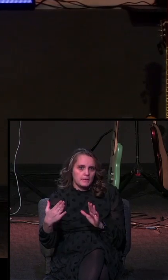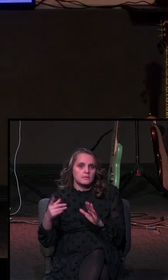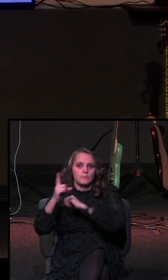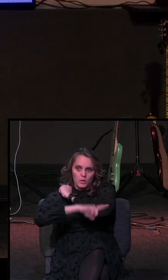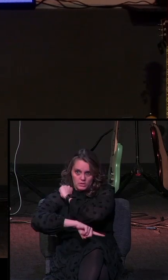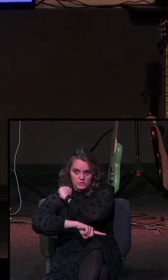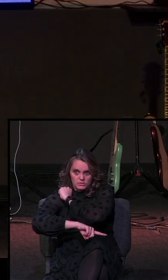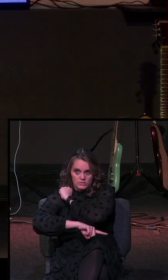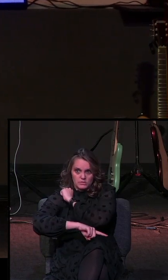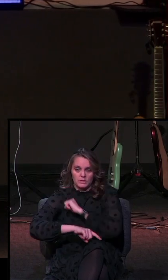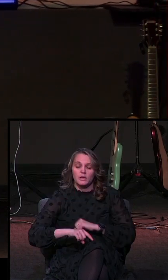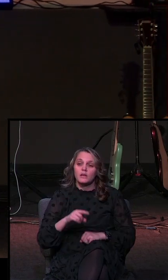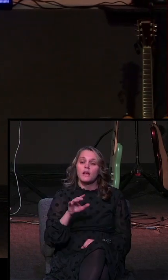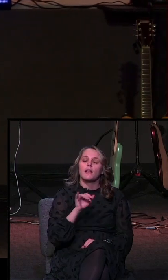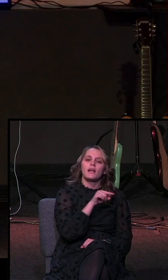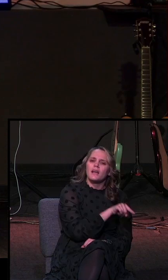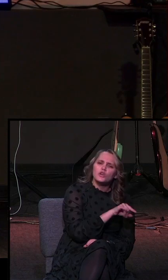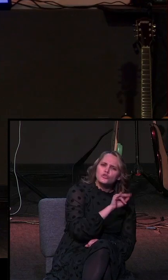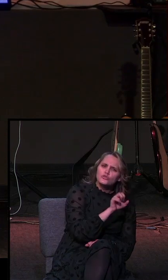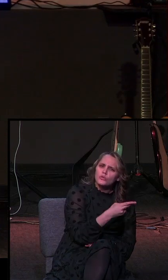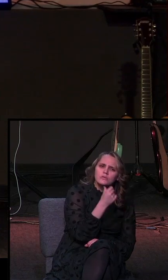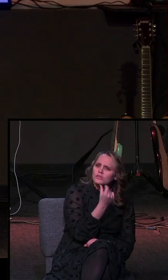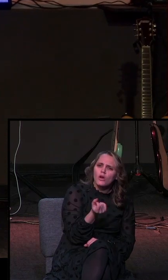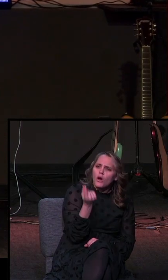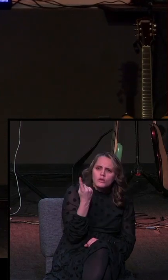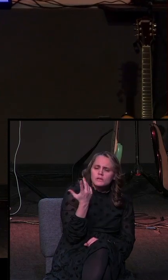doesn't get what the heart of God is actually all about.